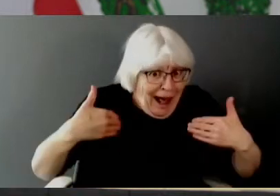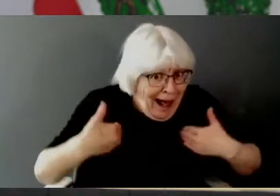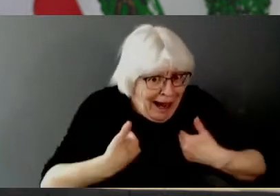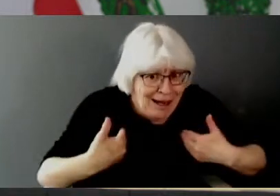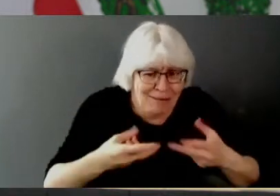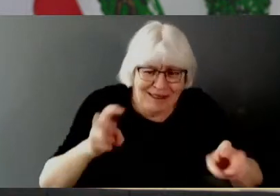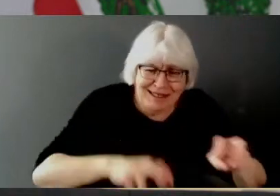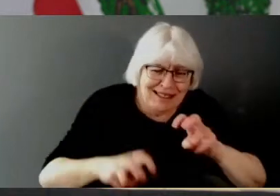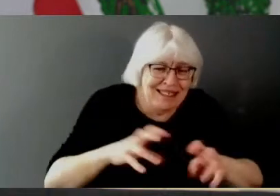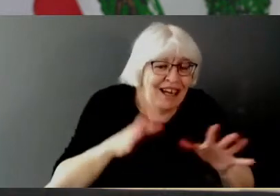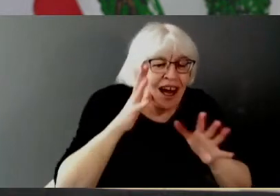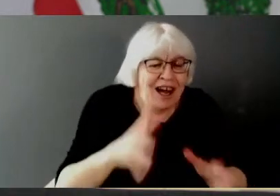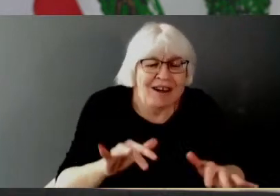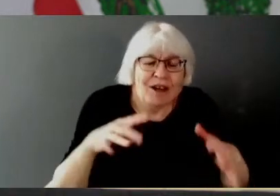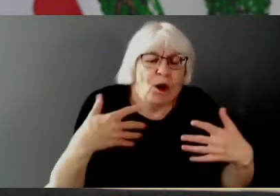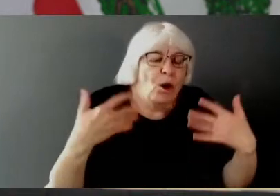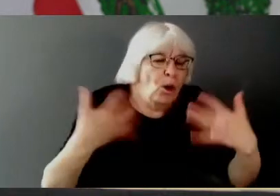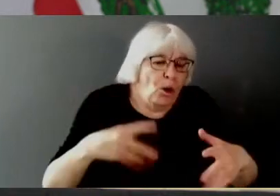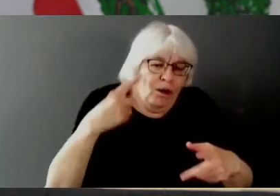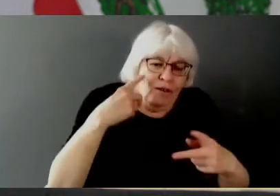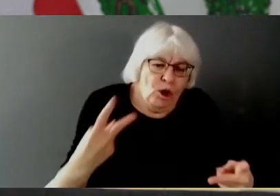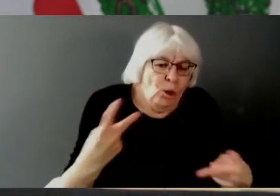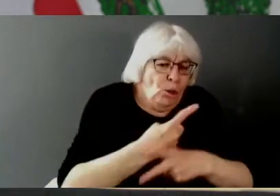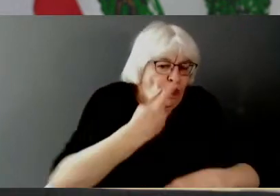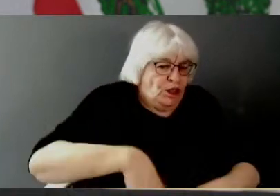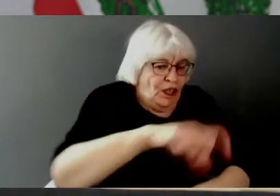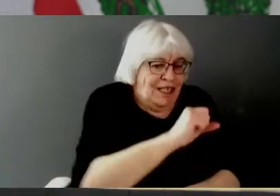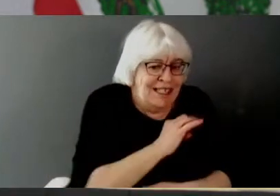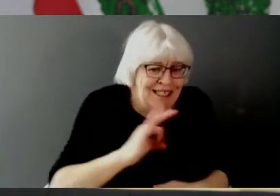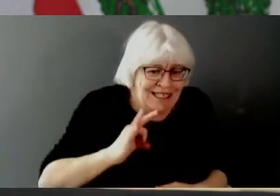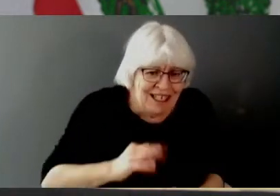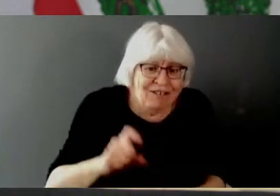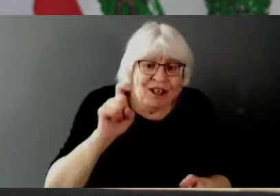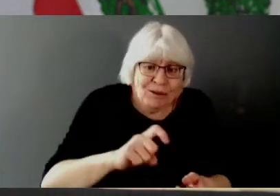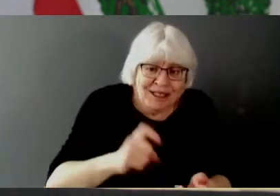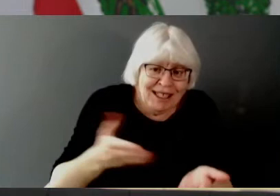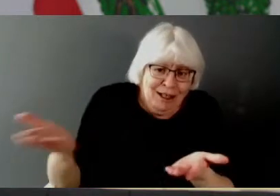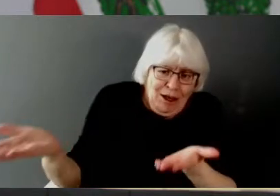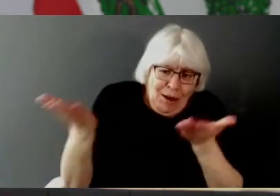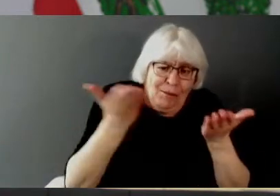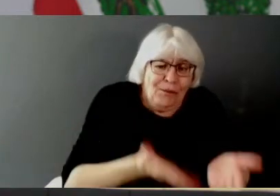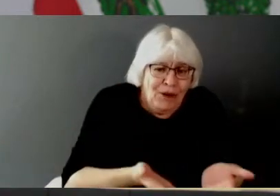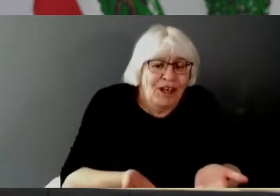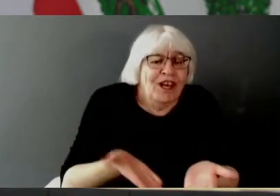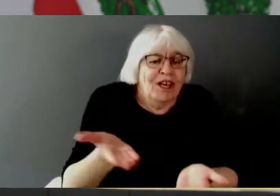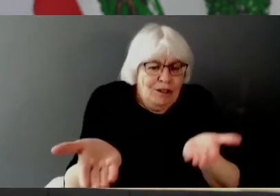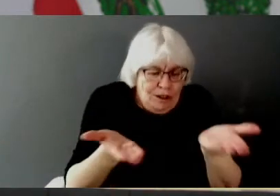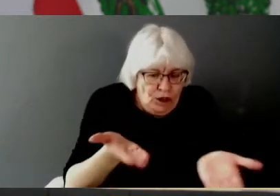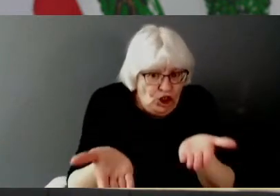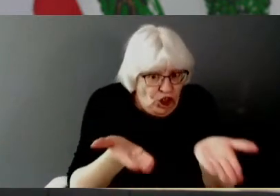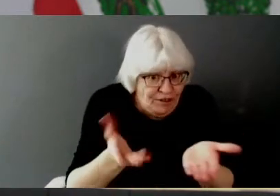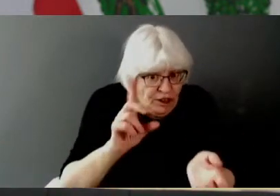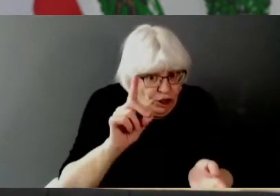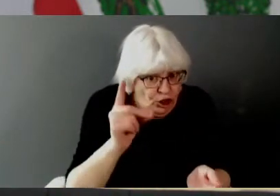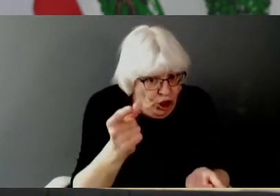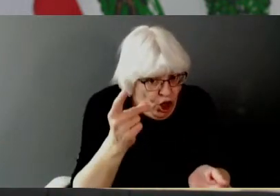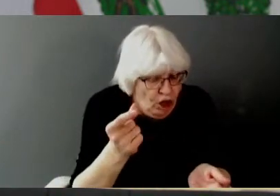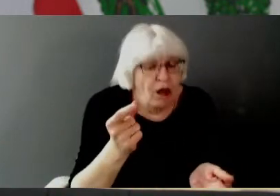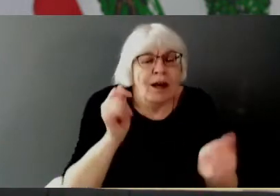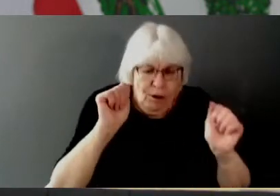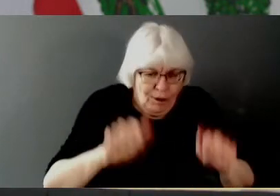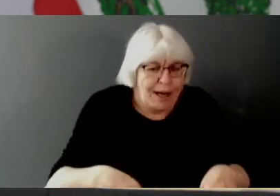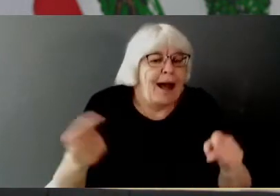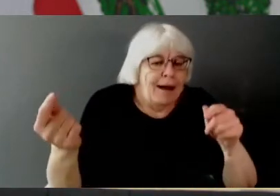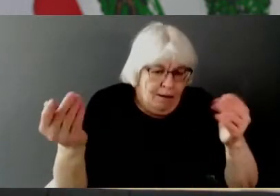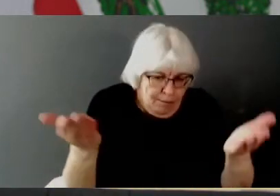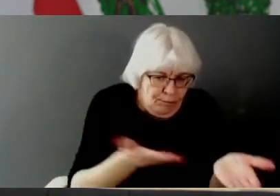being tested if necessary. If you have symptoms and do not have transportation to a testing site, please call